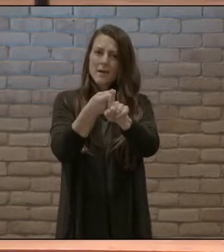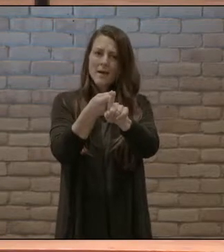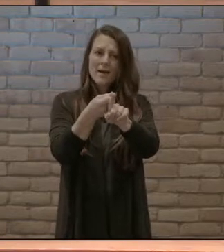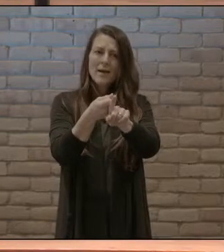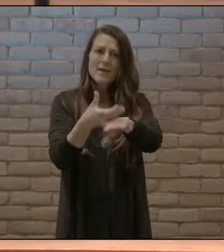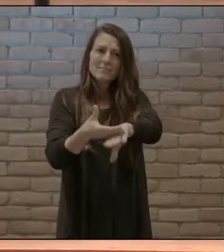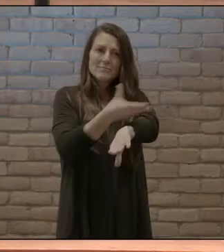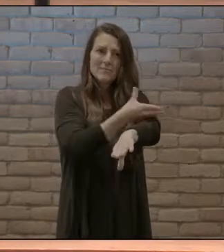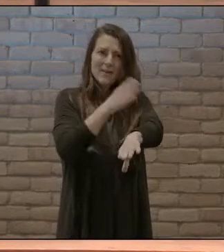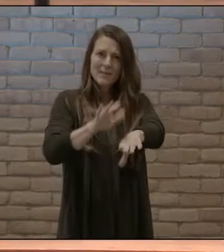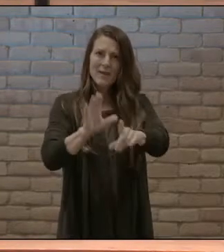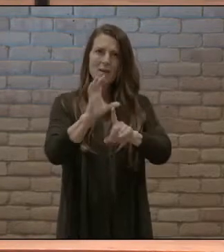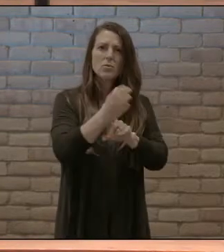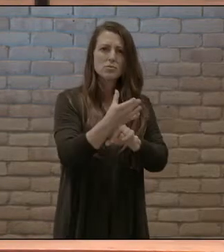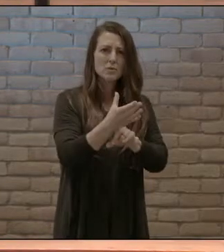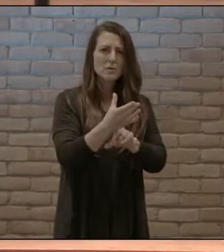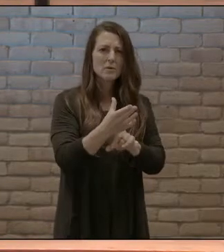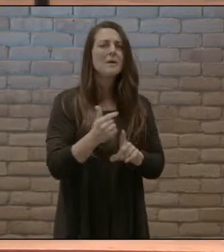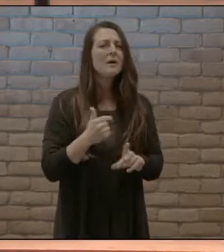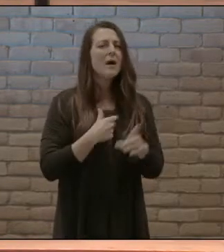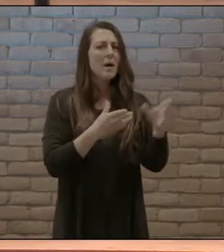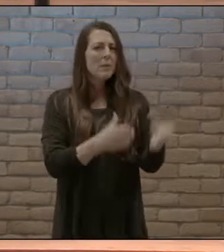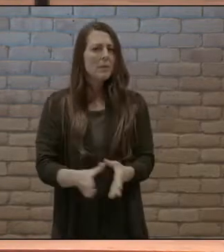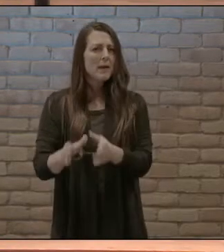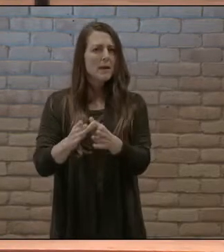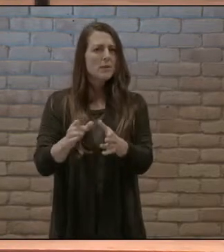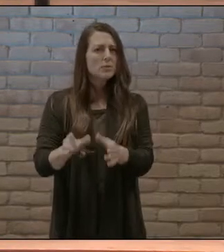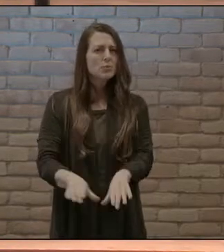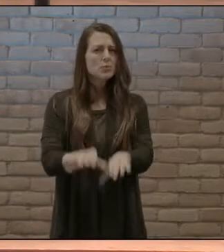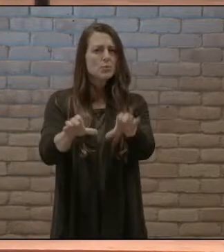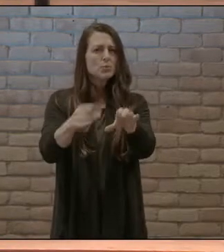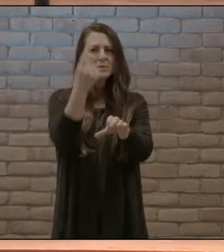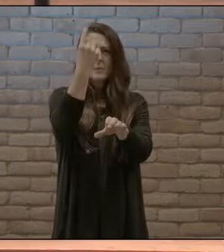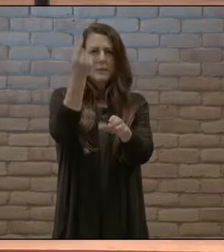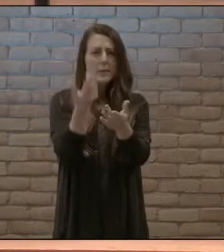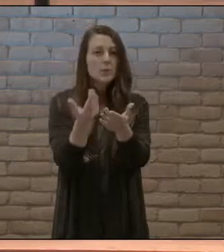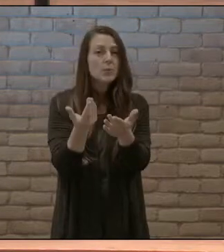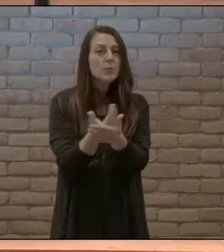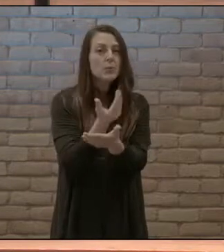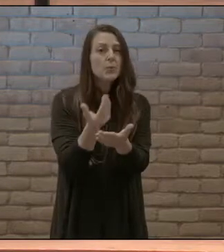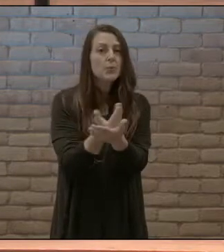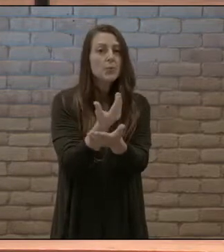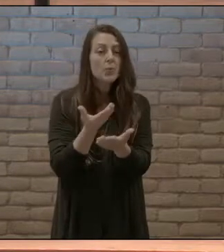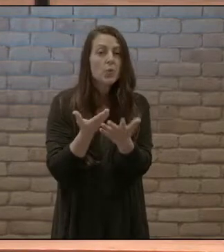culture. I'm going to do something new through this exile.